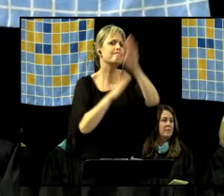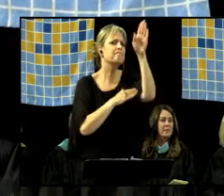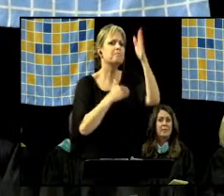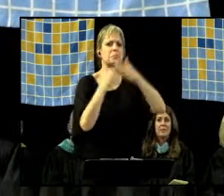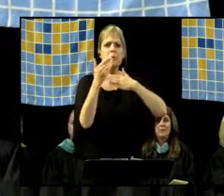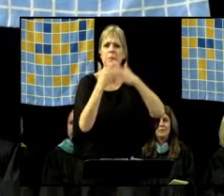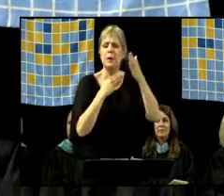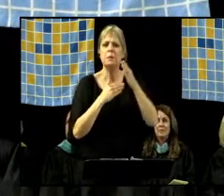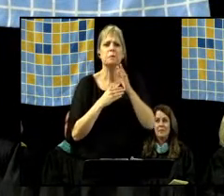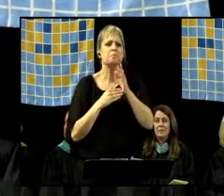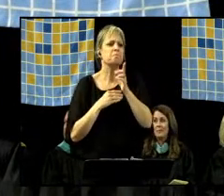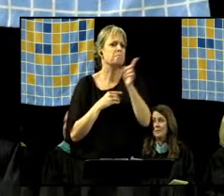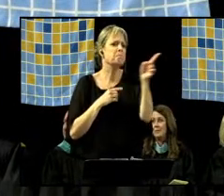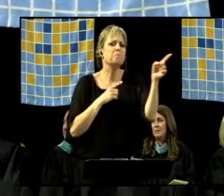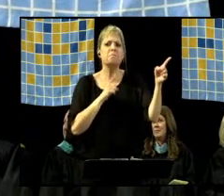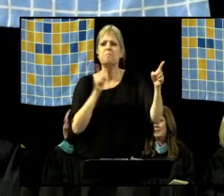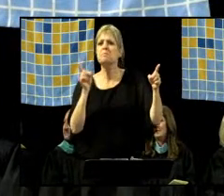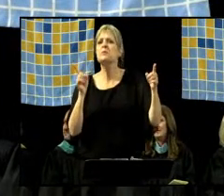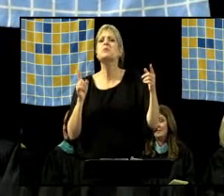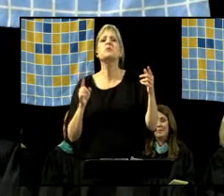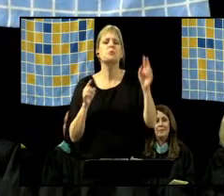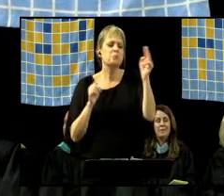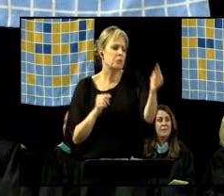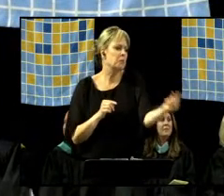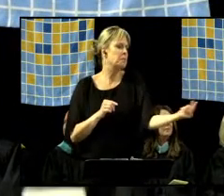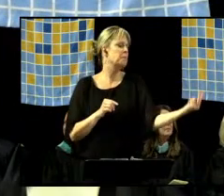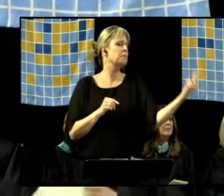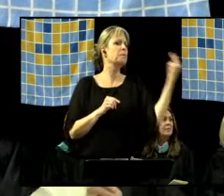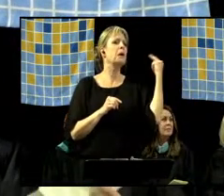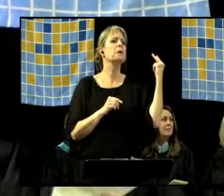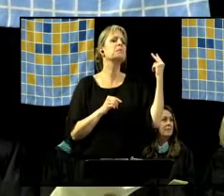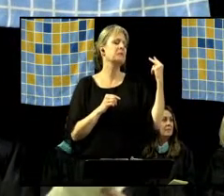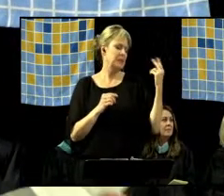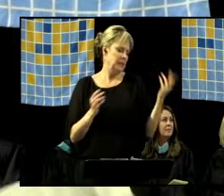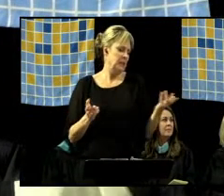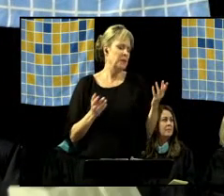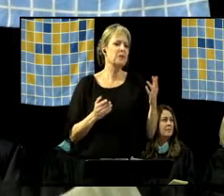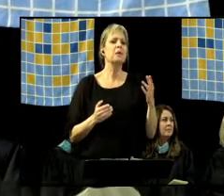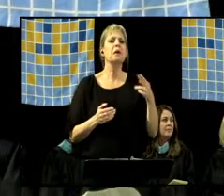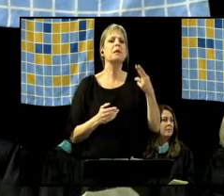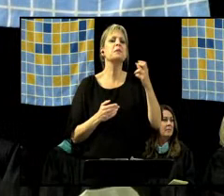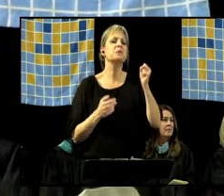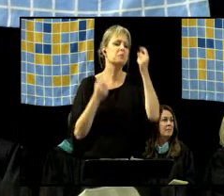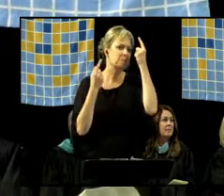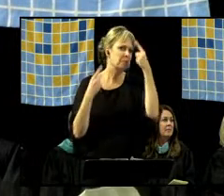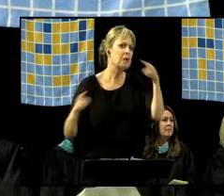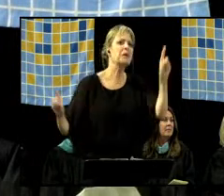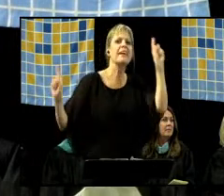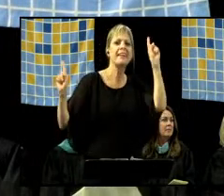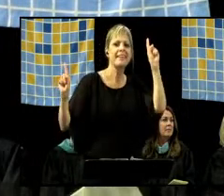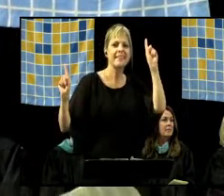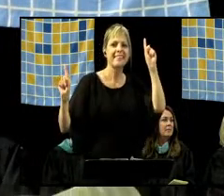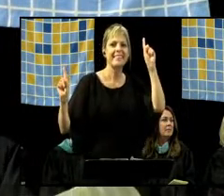direction life takes you, may you always look back on your success at South Florence High School.